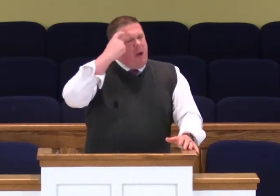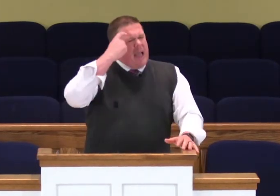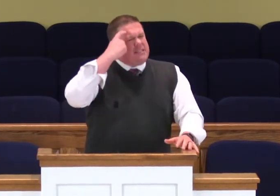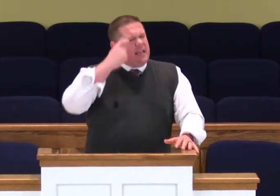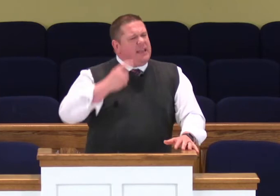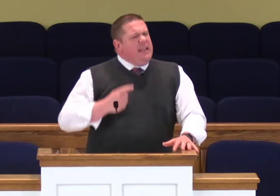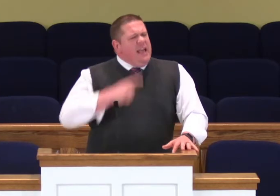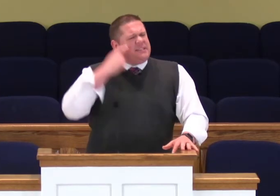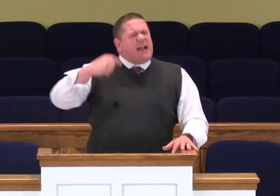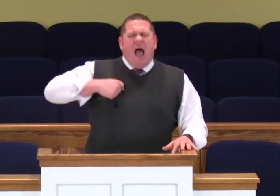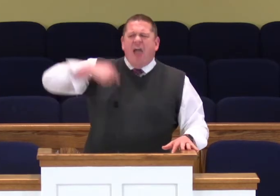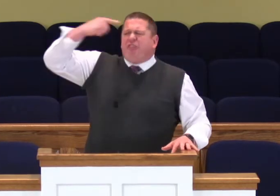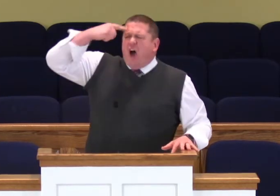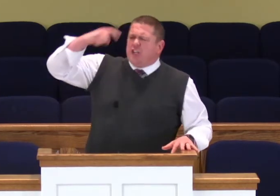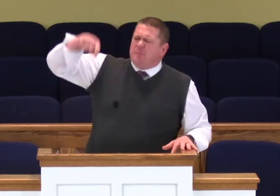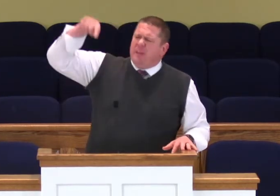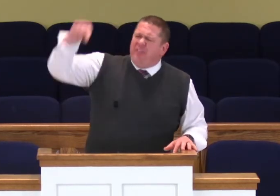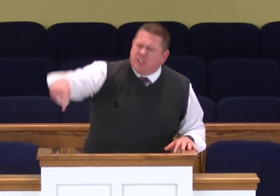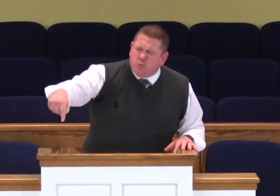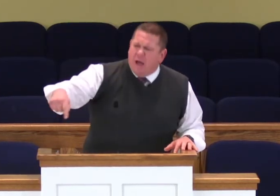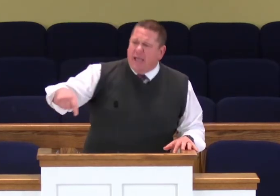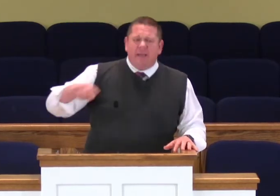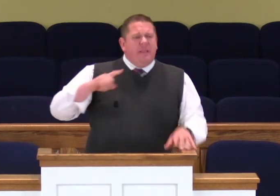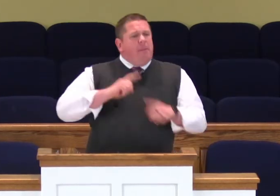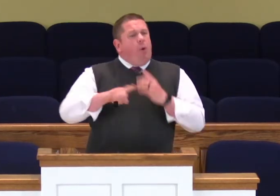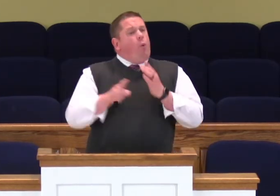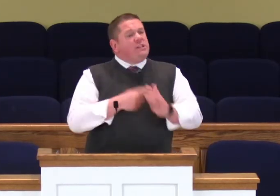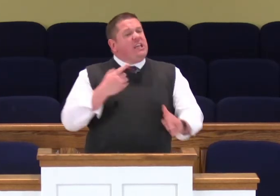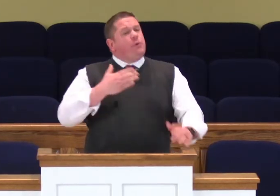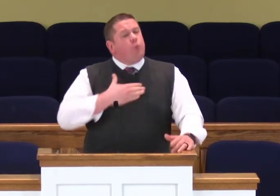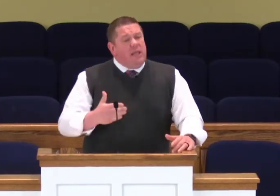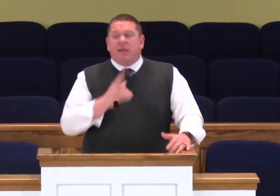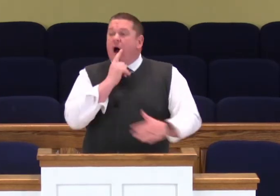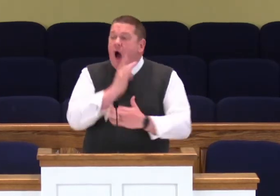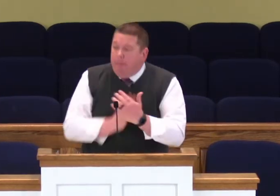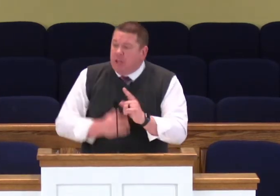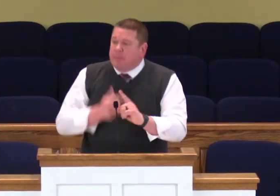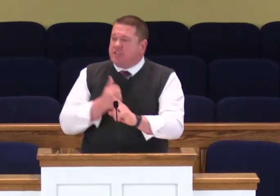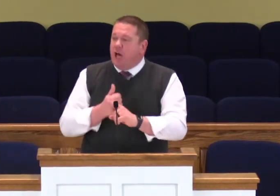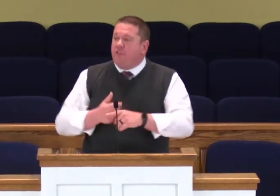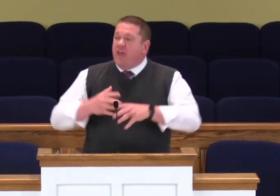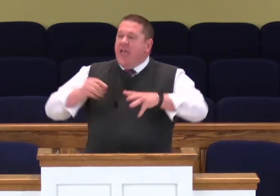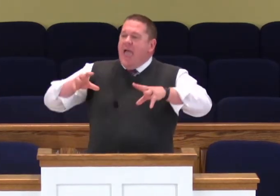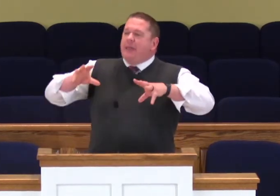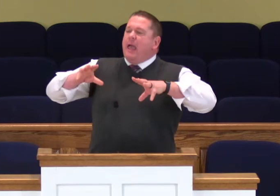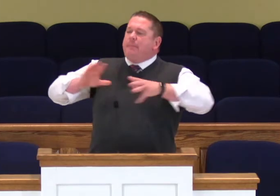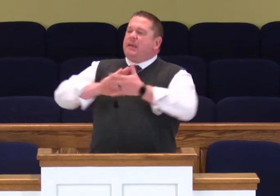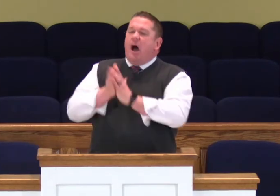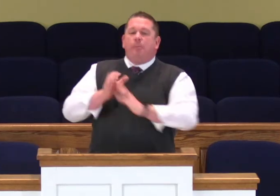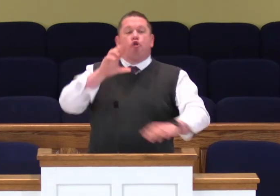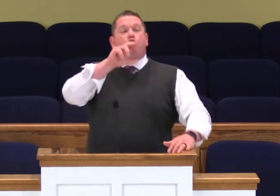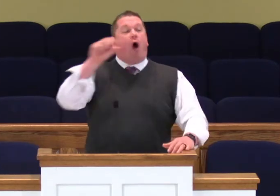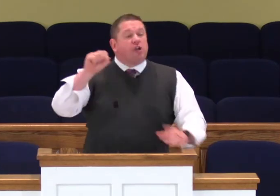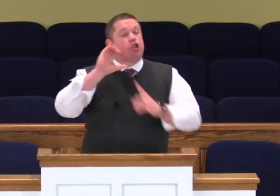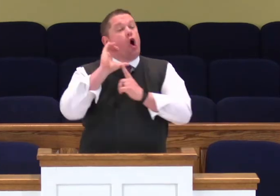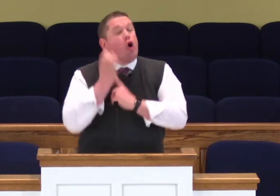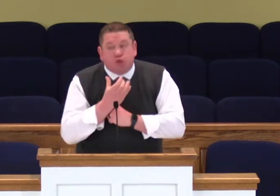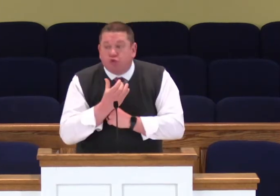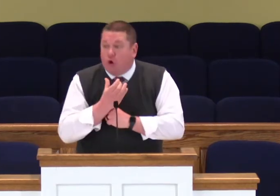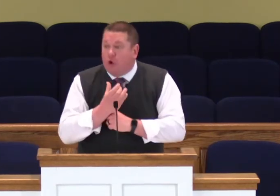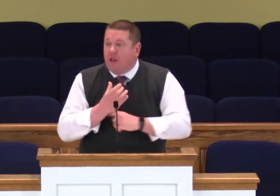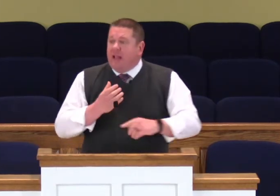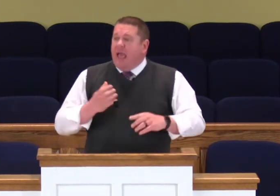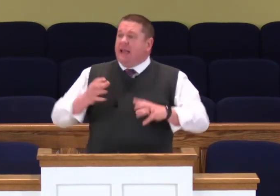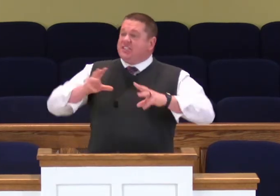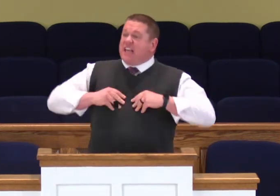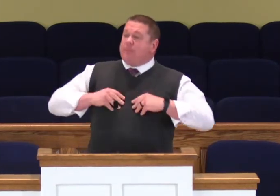in his mindset. He said, I thought it should be this way. But once he was willing to humble himself and become